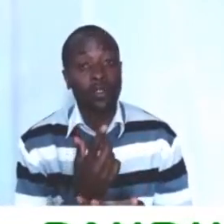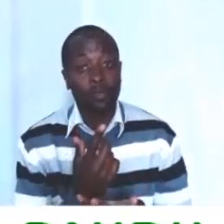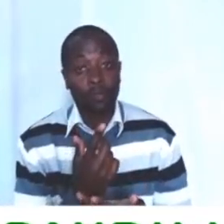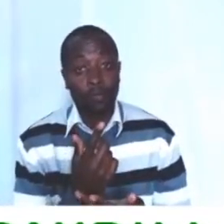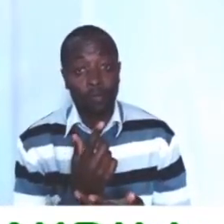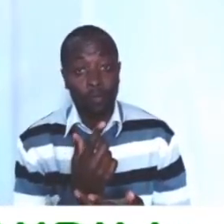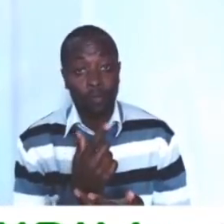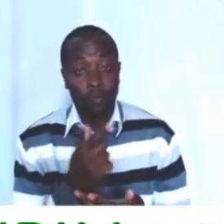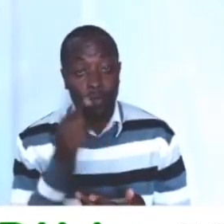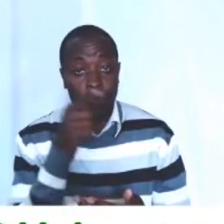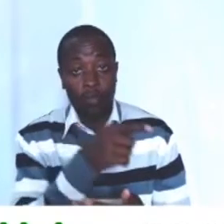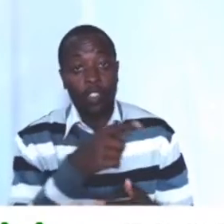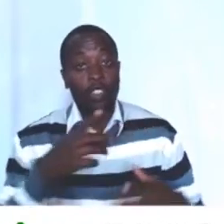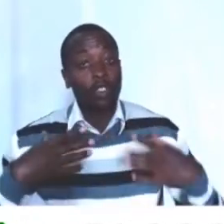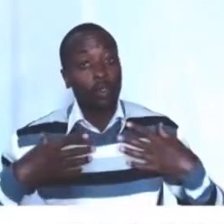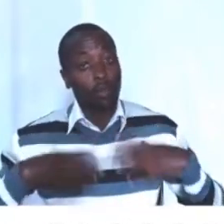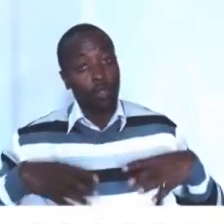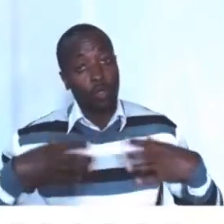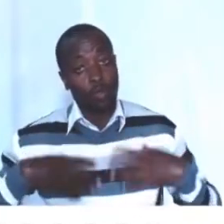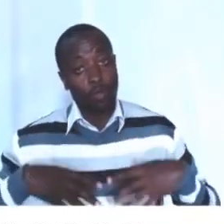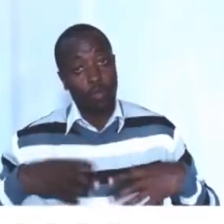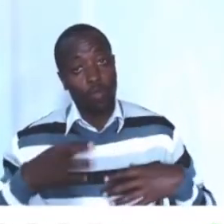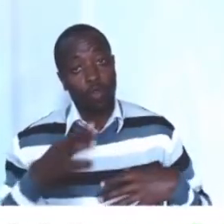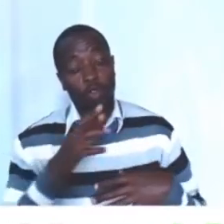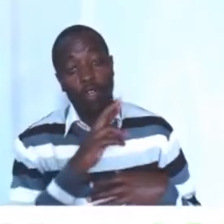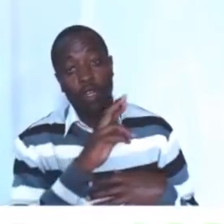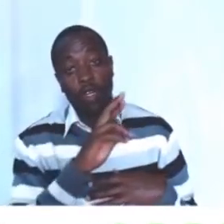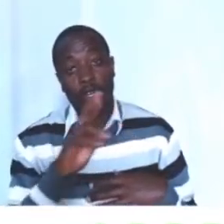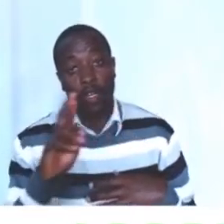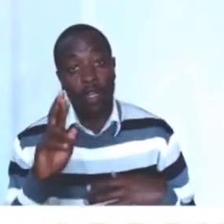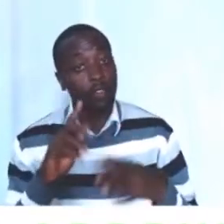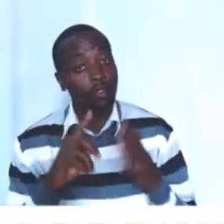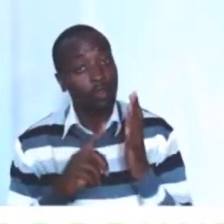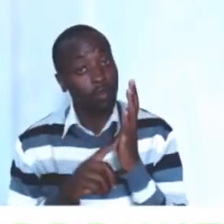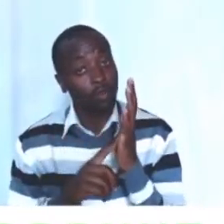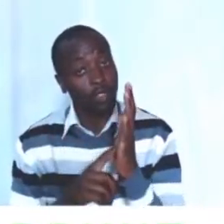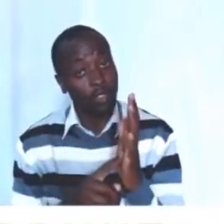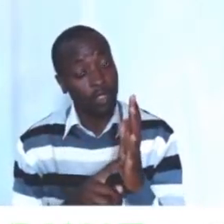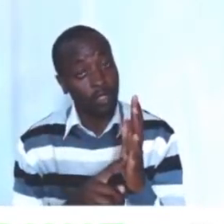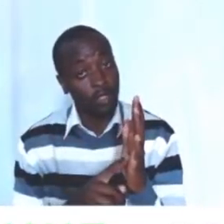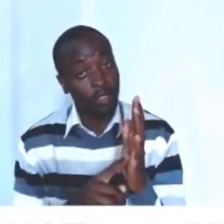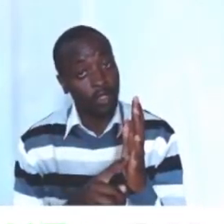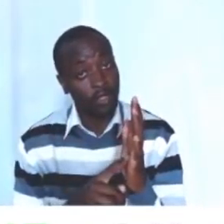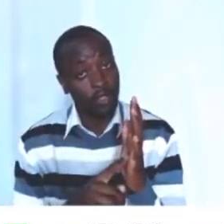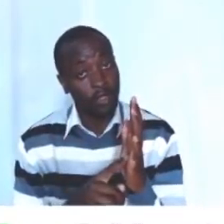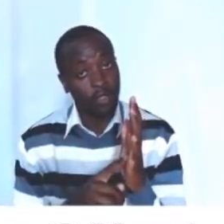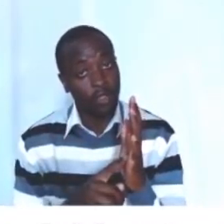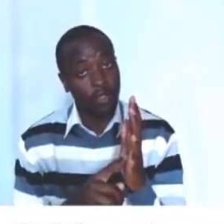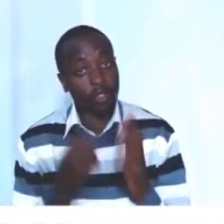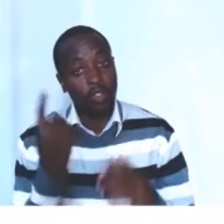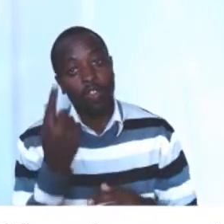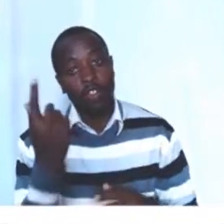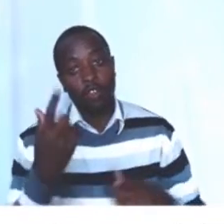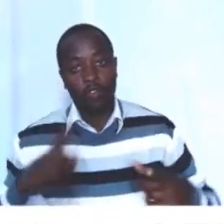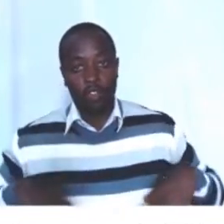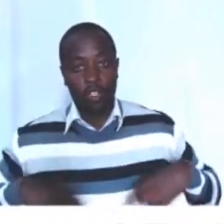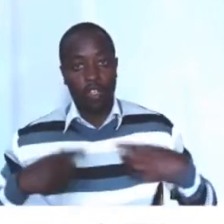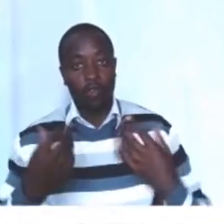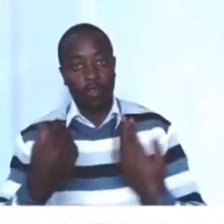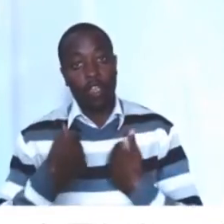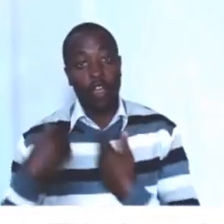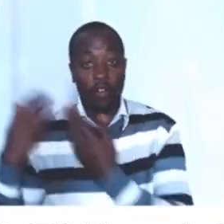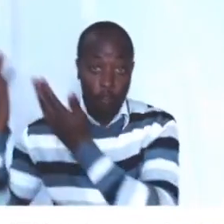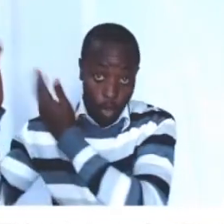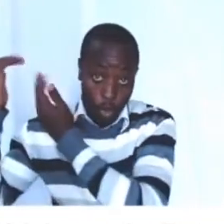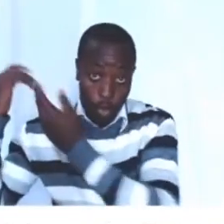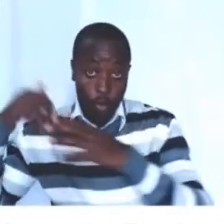that these people are to be pitied. If only for this life we have hope in Christ,